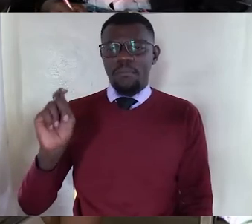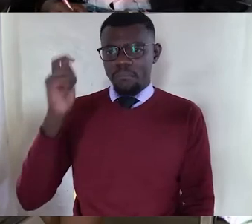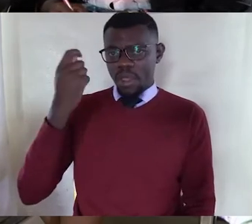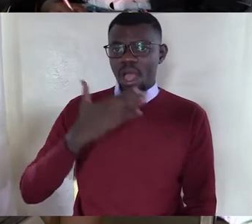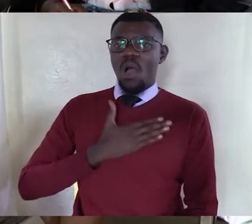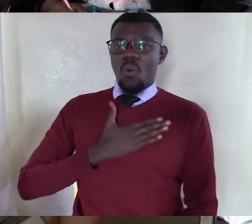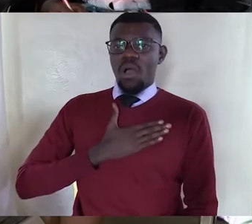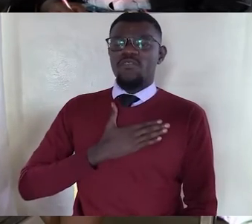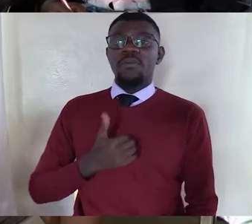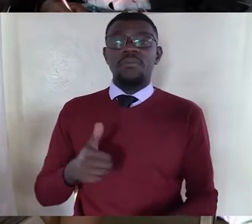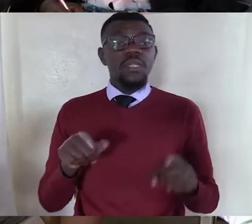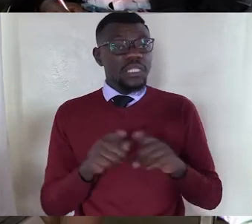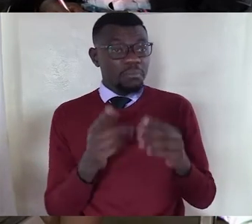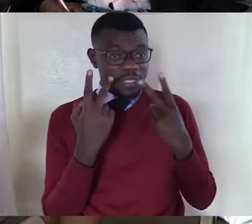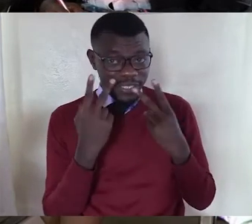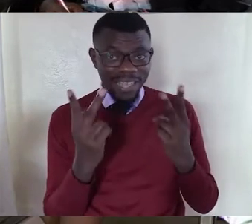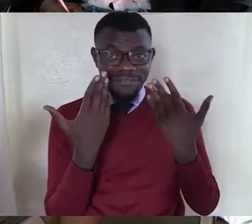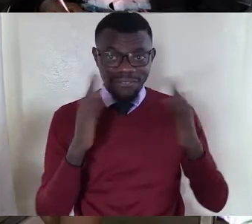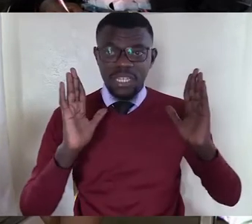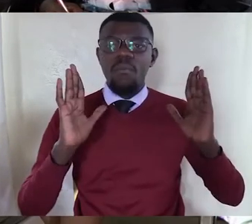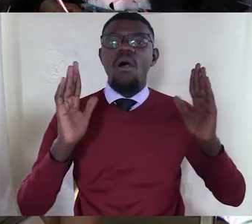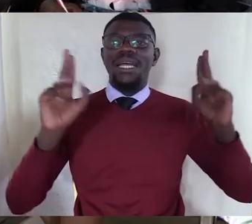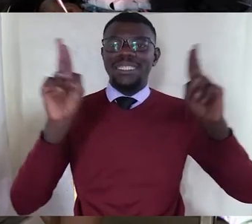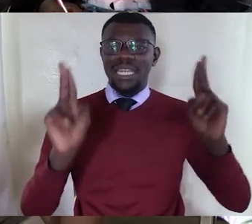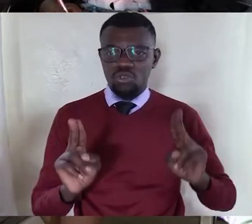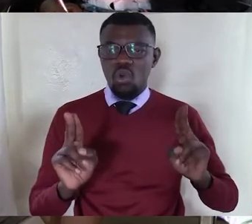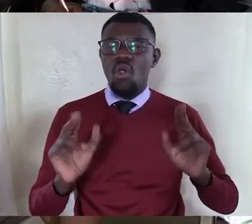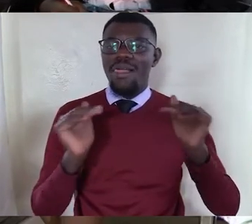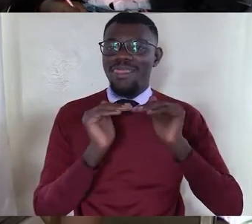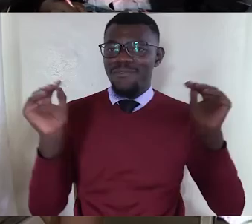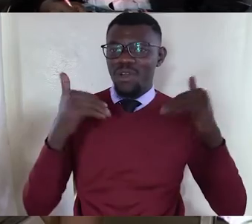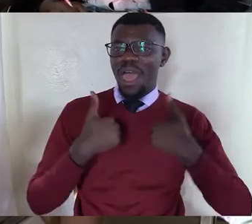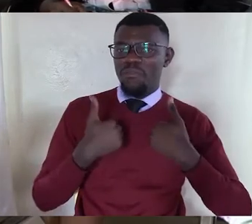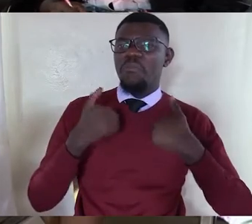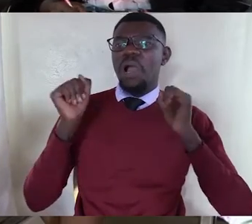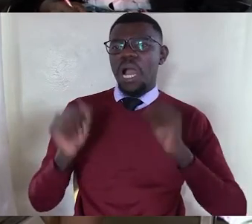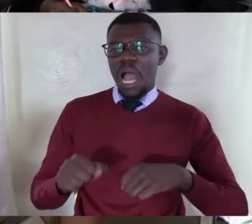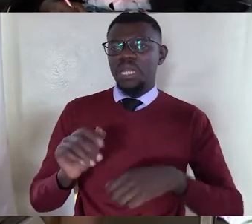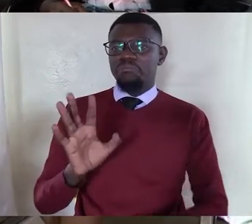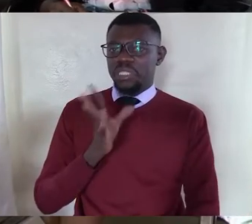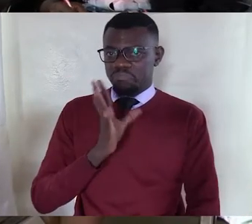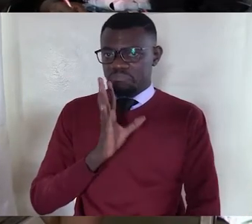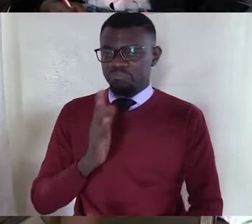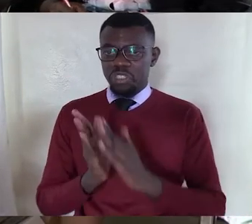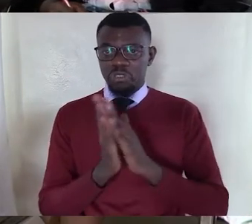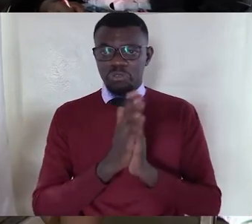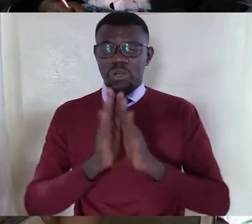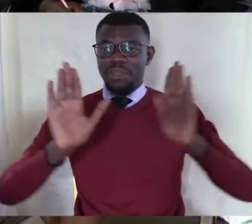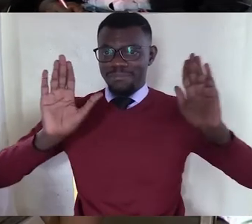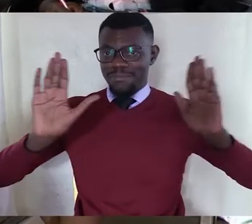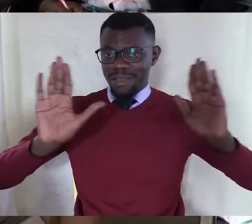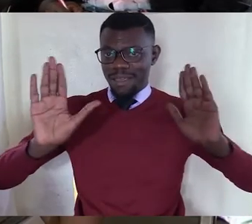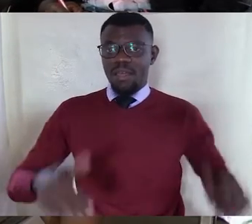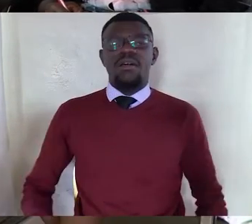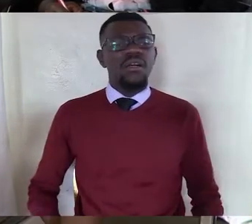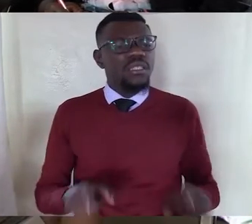into, because impunity has been so entrenched and the status of women has been brought so low by